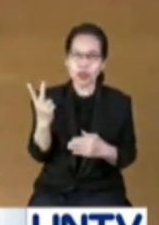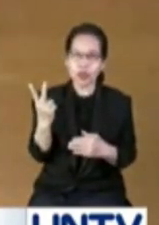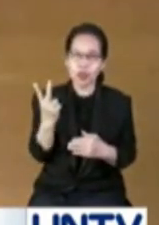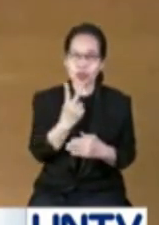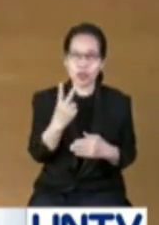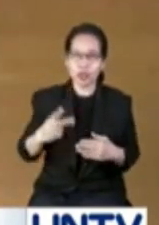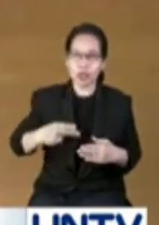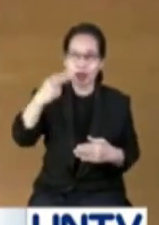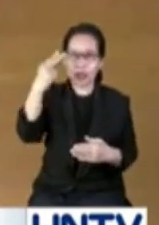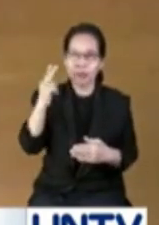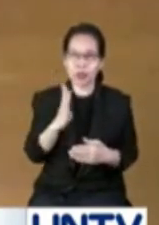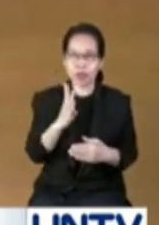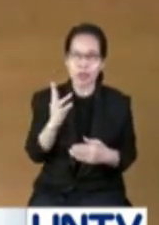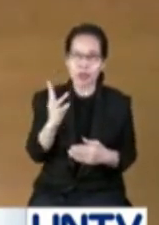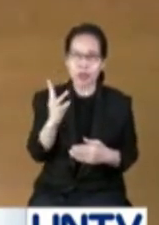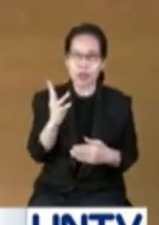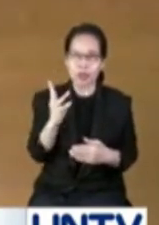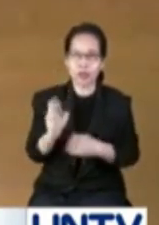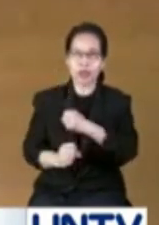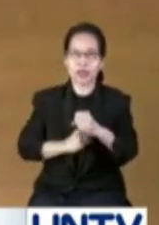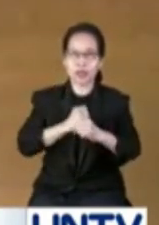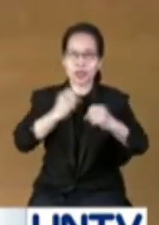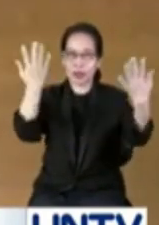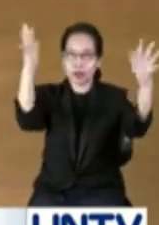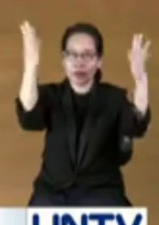46 years.